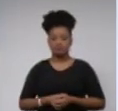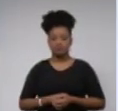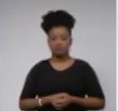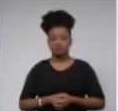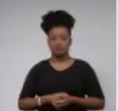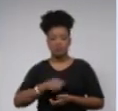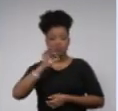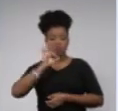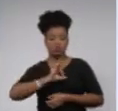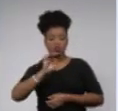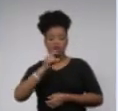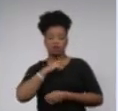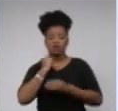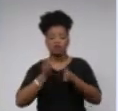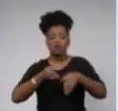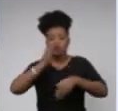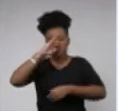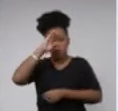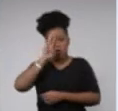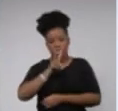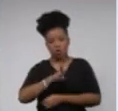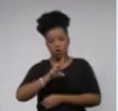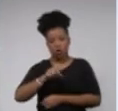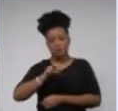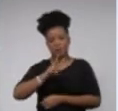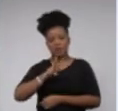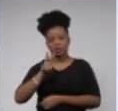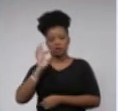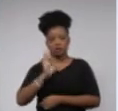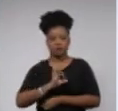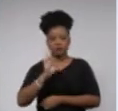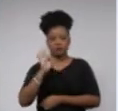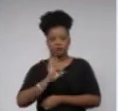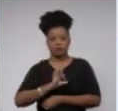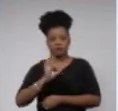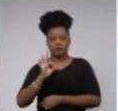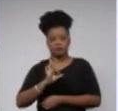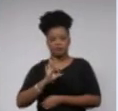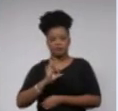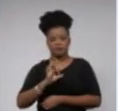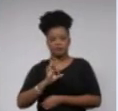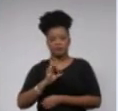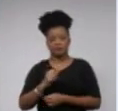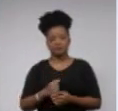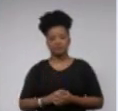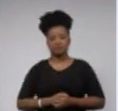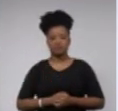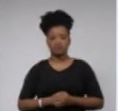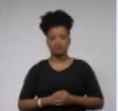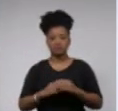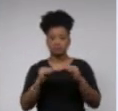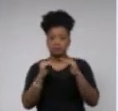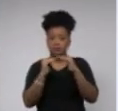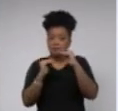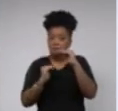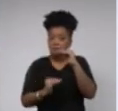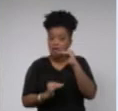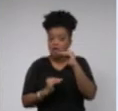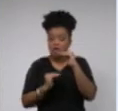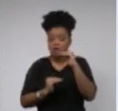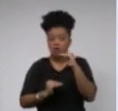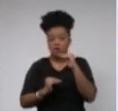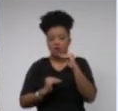3.37%. We always mention the two evacuated patients at the start of the pandemic. Yesterday,